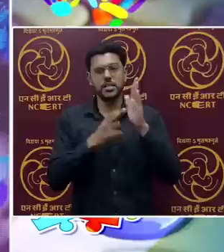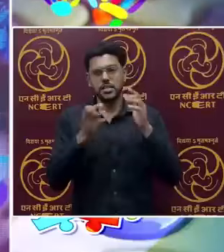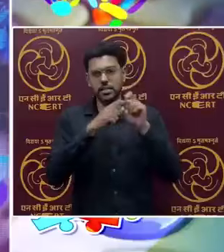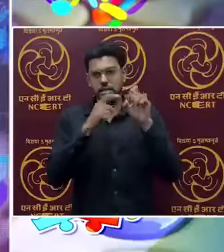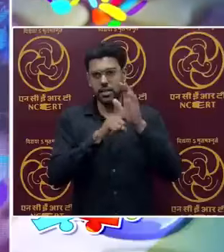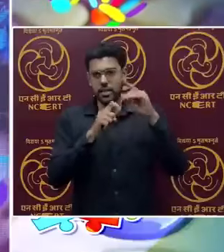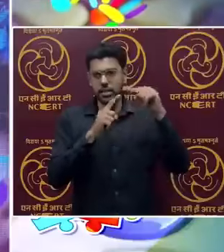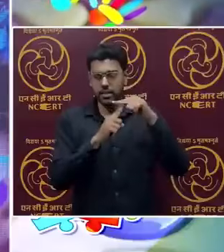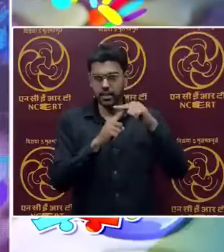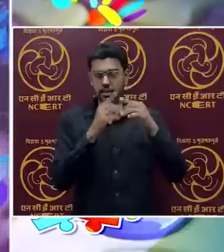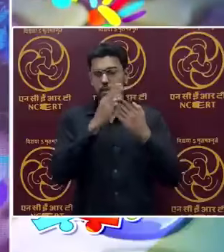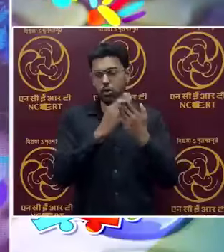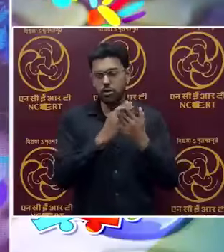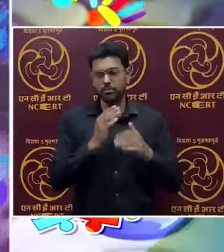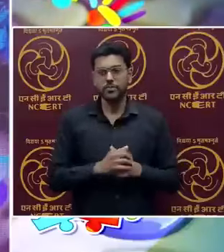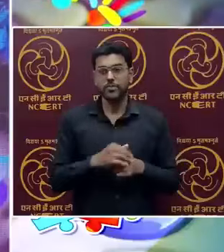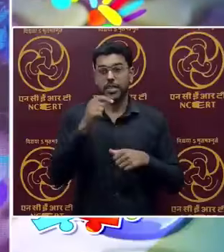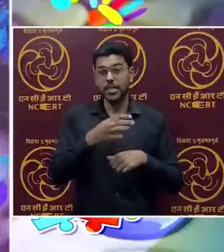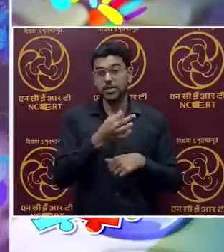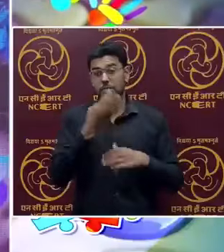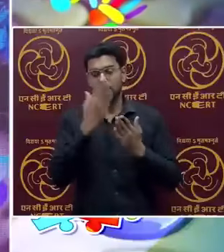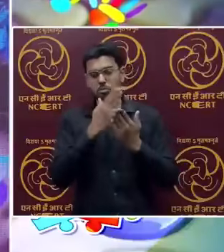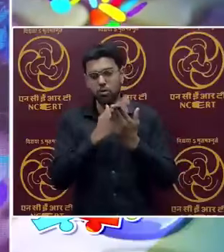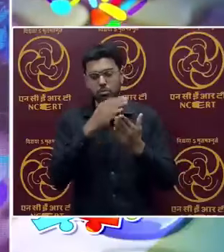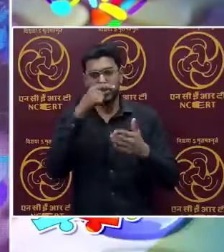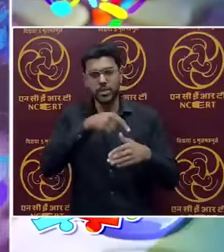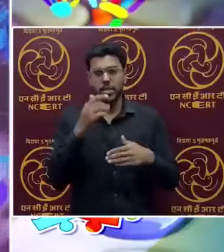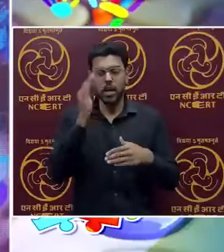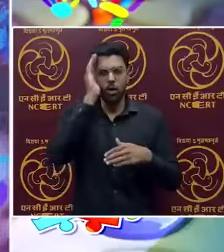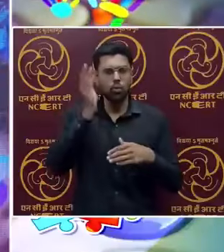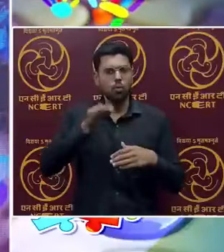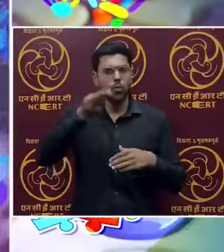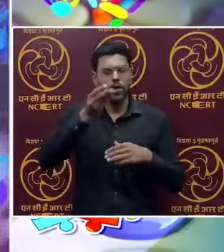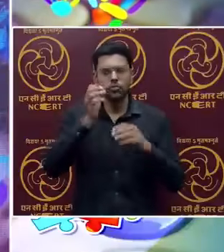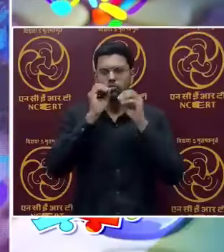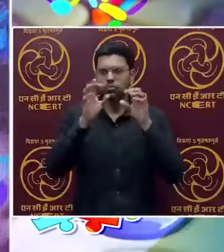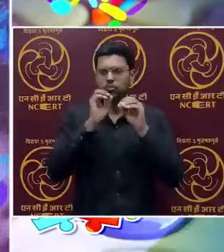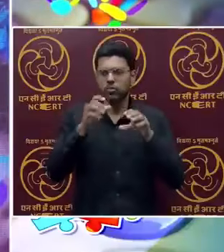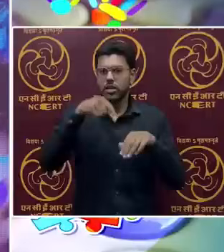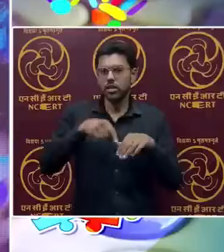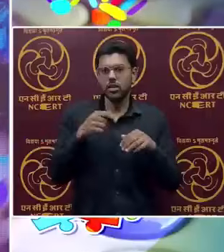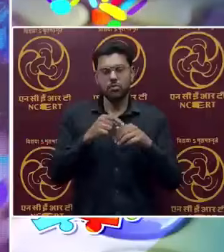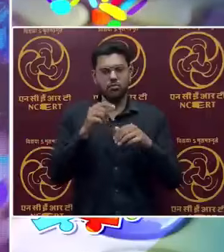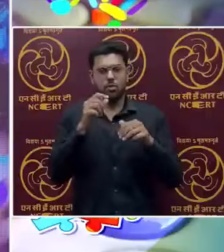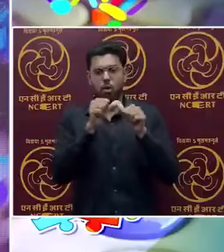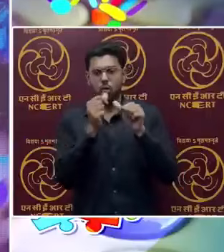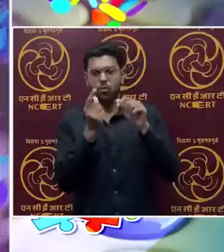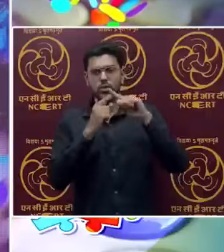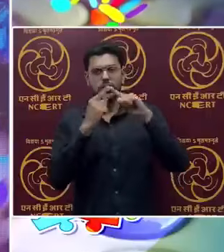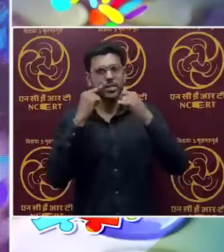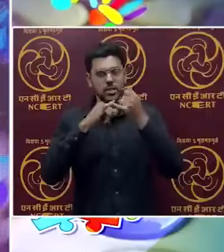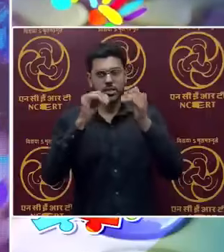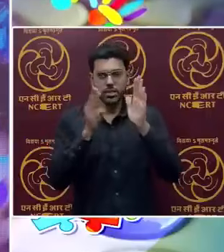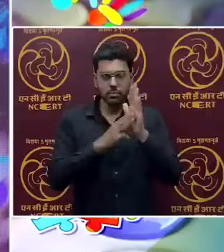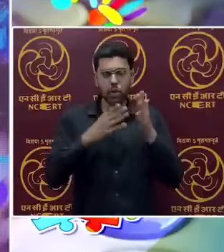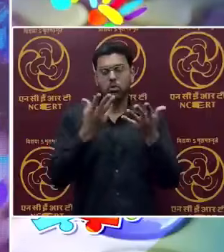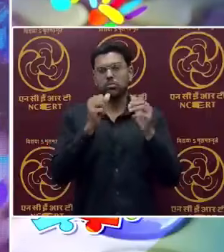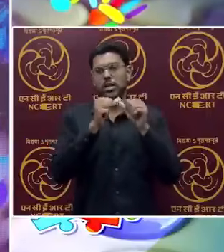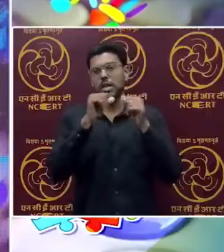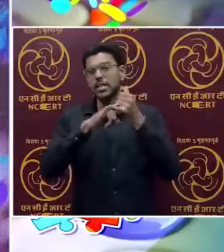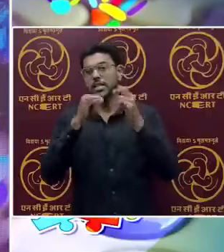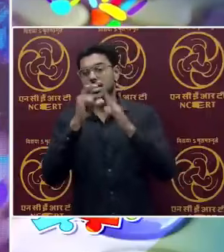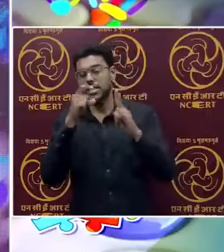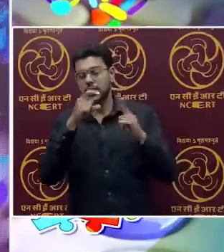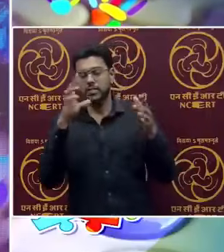a special series which is on raising awareness regarding autism spectrum disorder or ASD, and